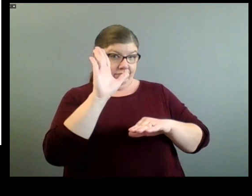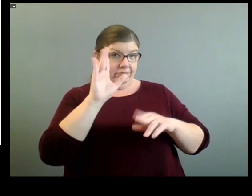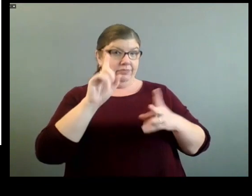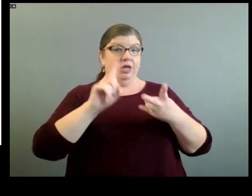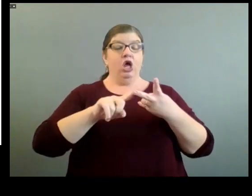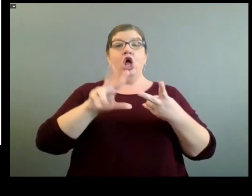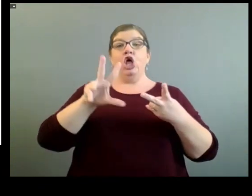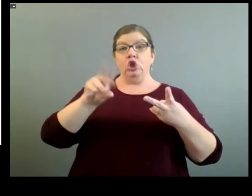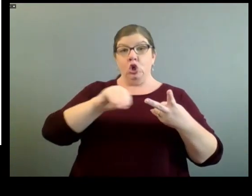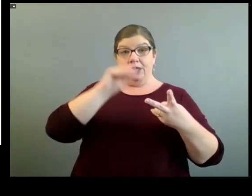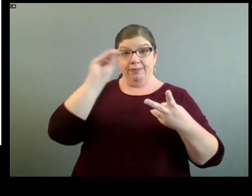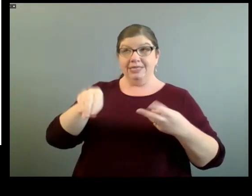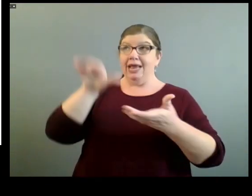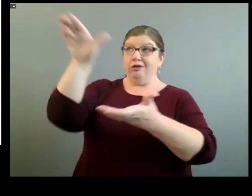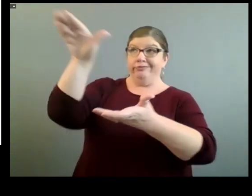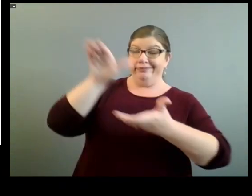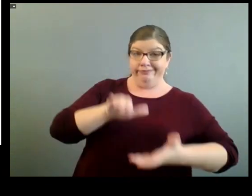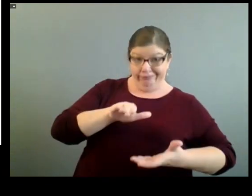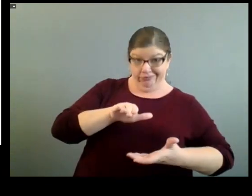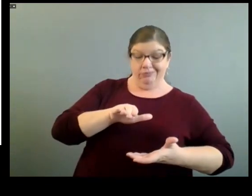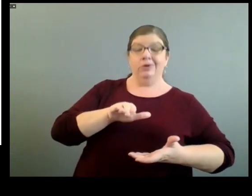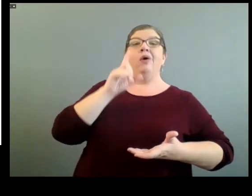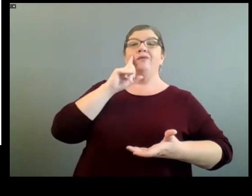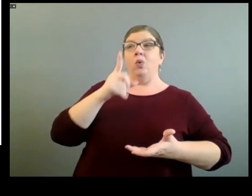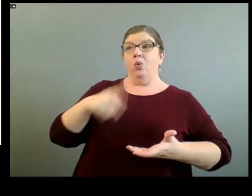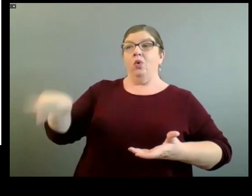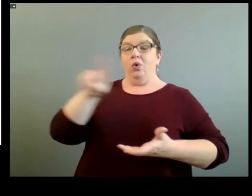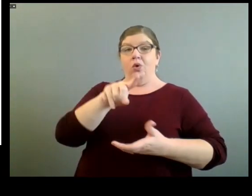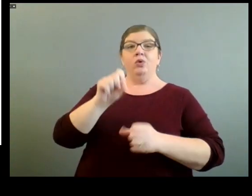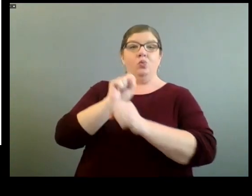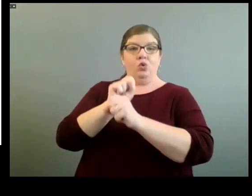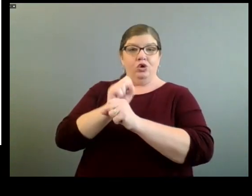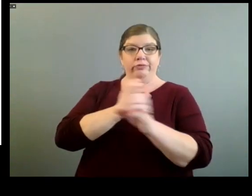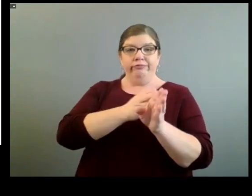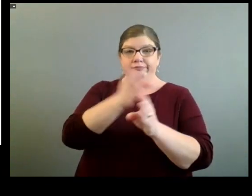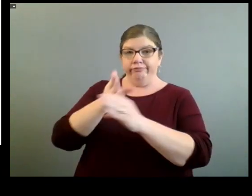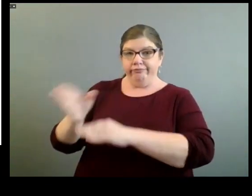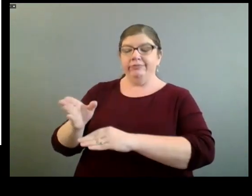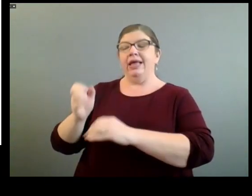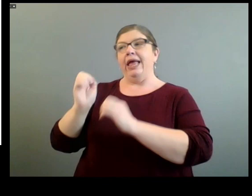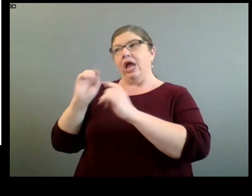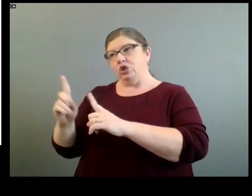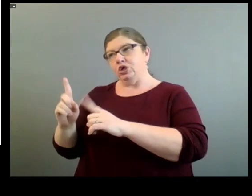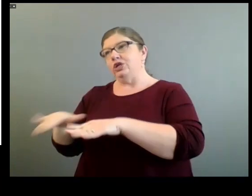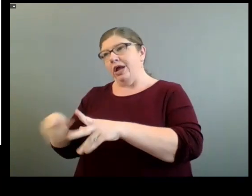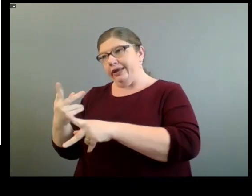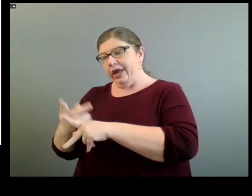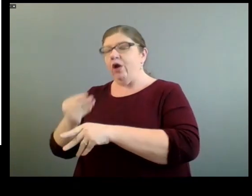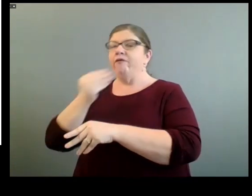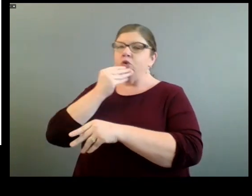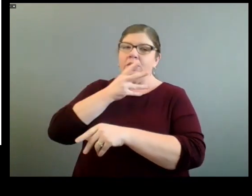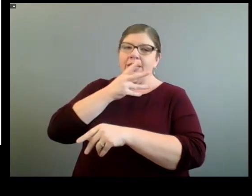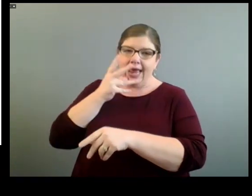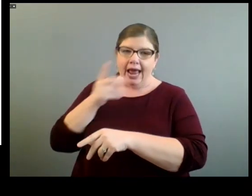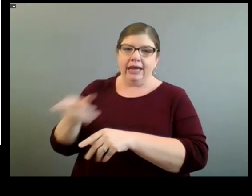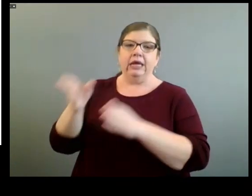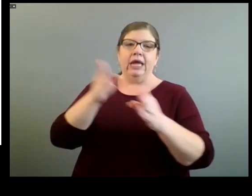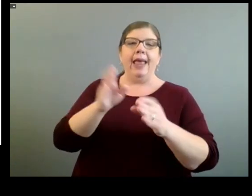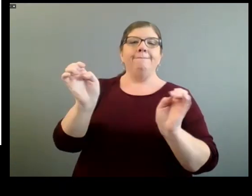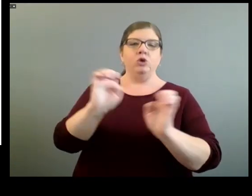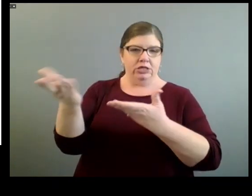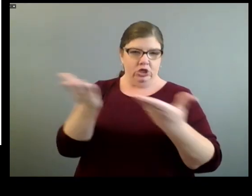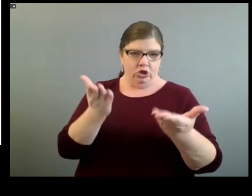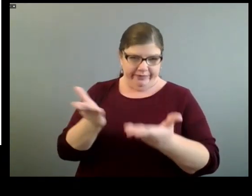of vaccines allocated will be for educators and childcare, food and ag, and the emergency